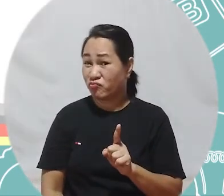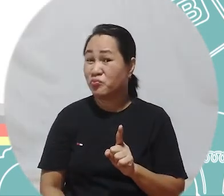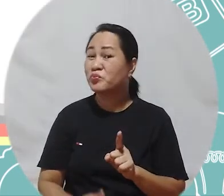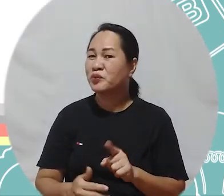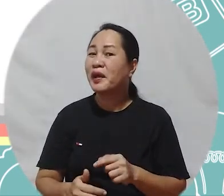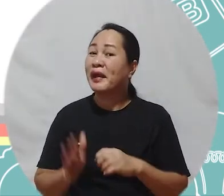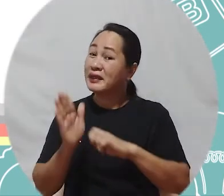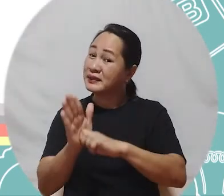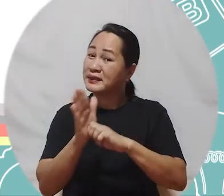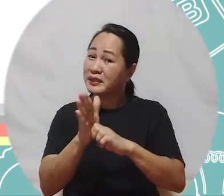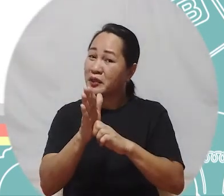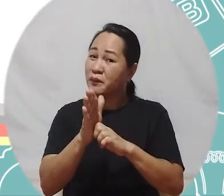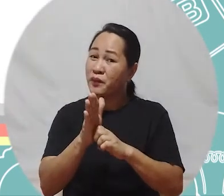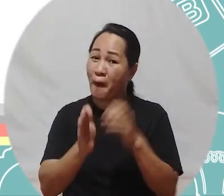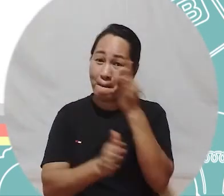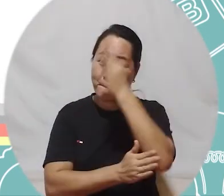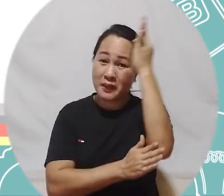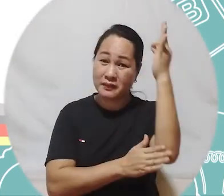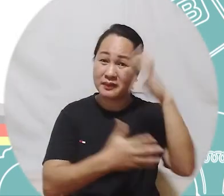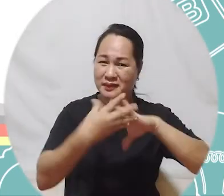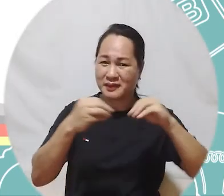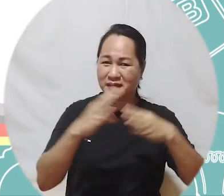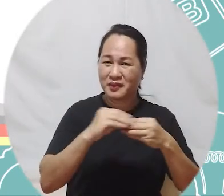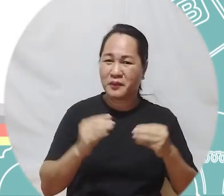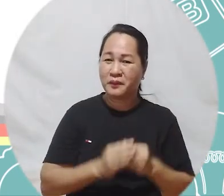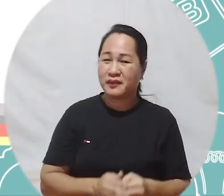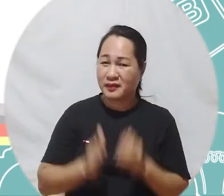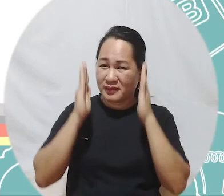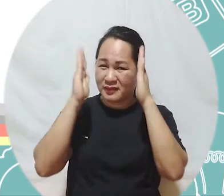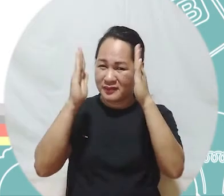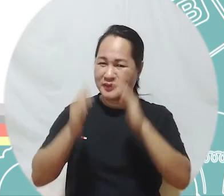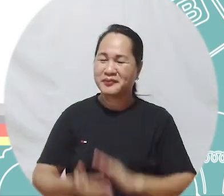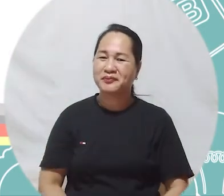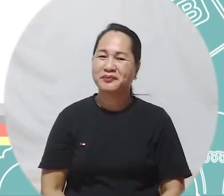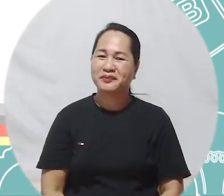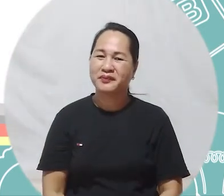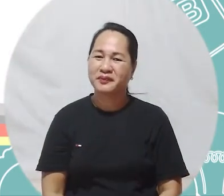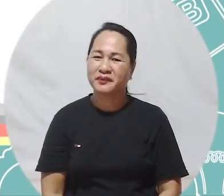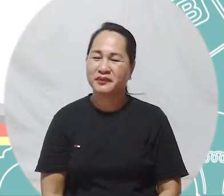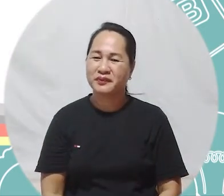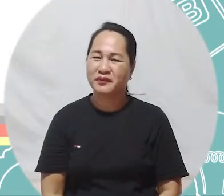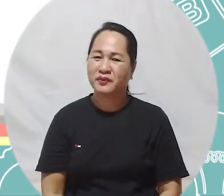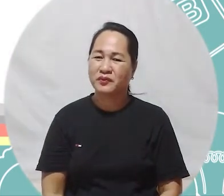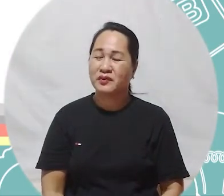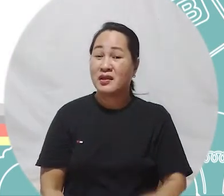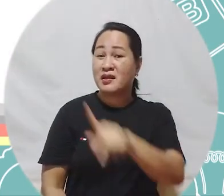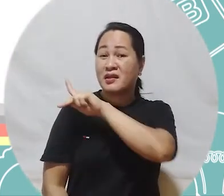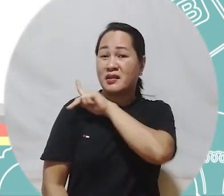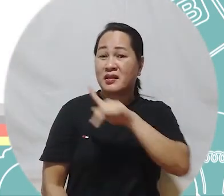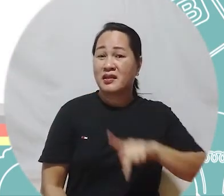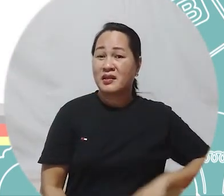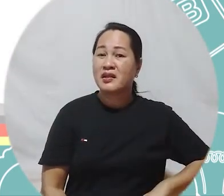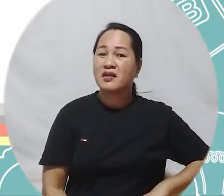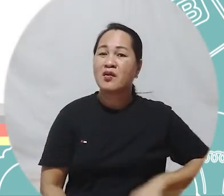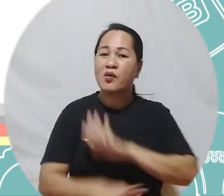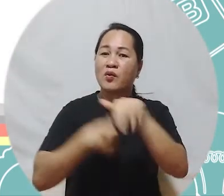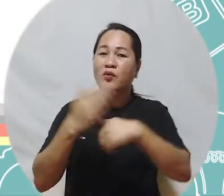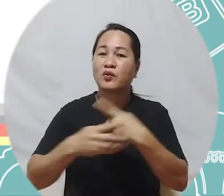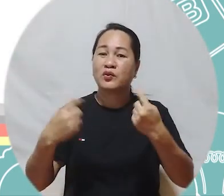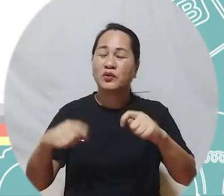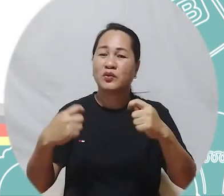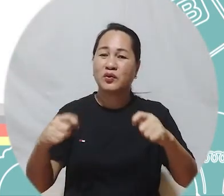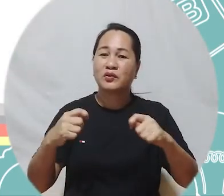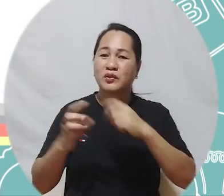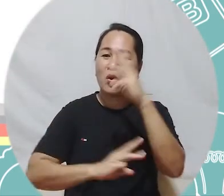This one is also an example of a fantasy text. Listen to this one. I am the king of all toys in the